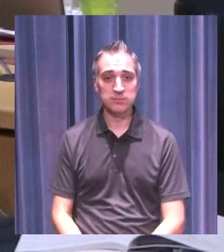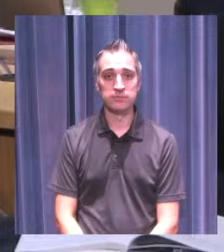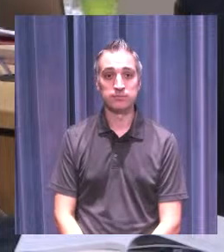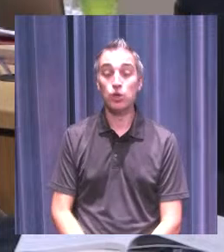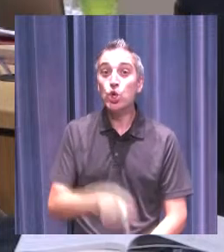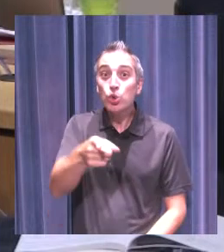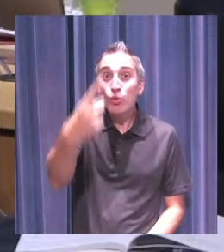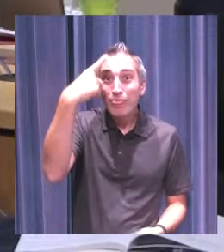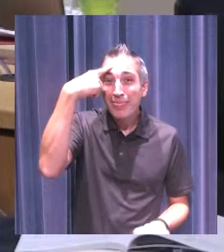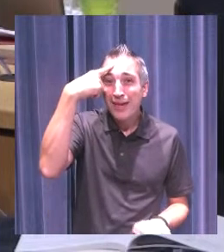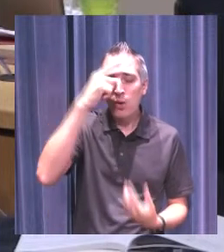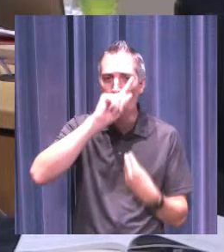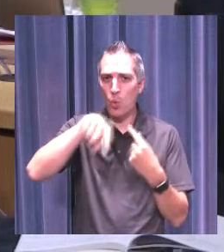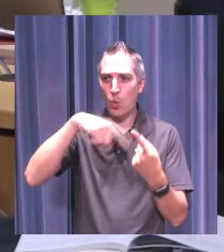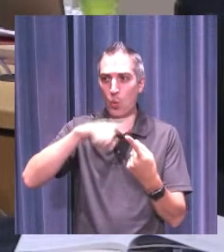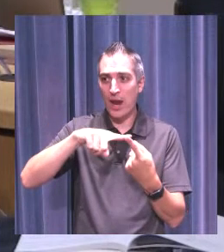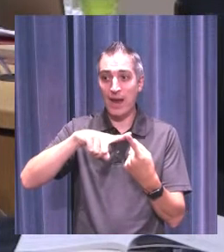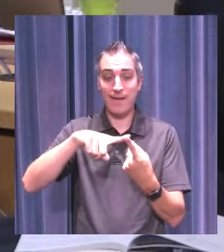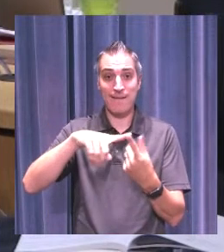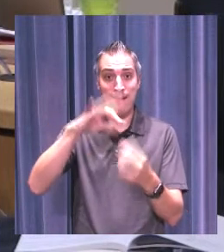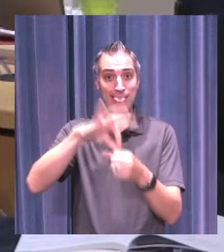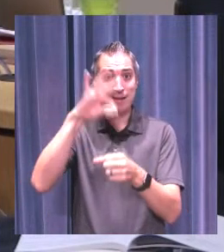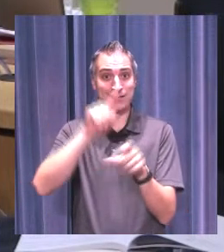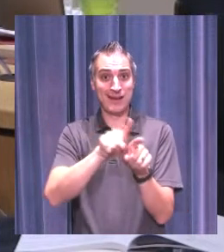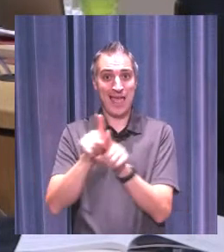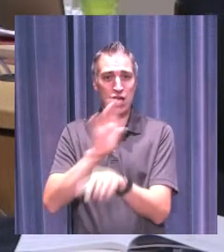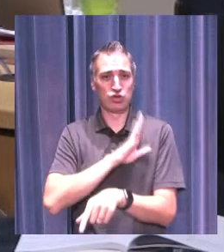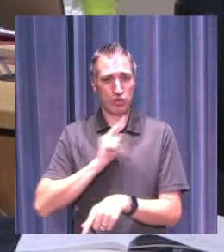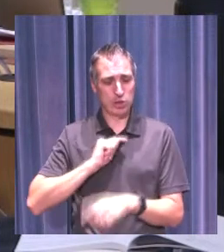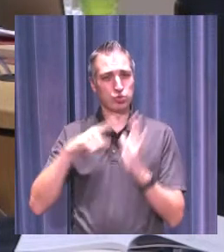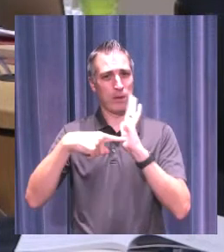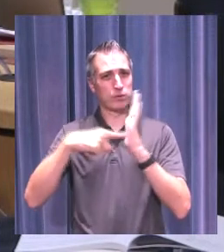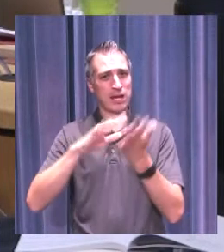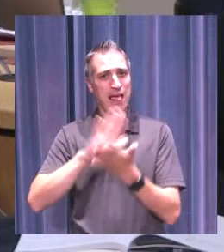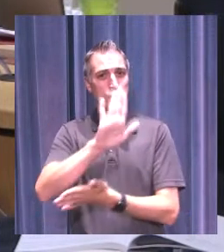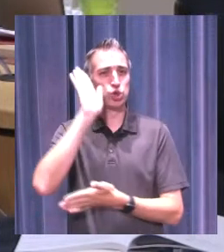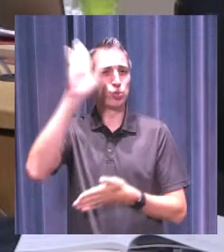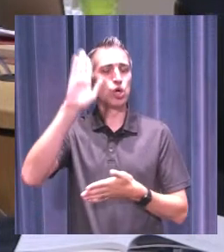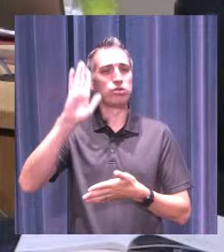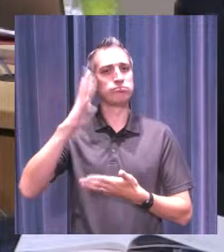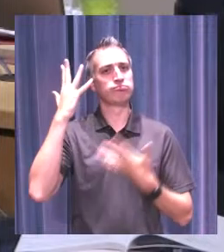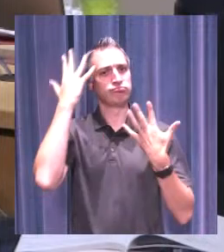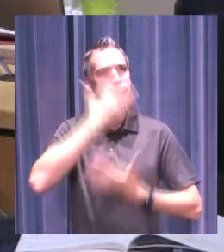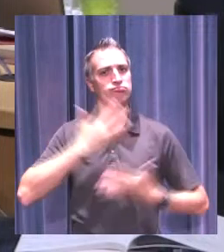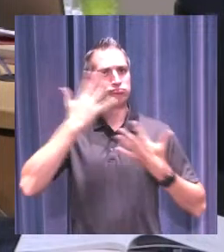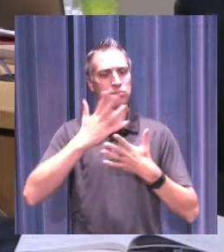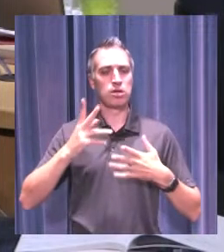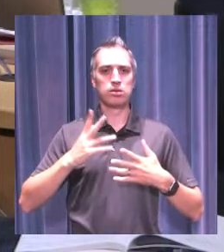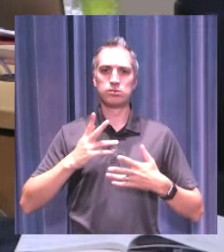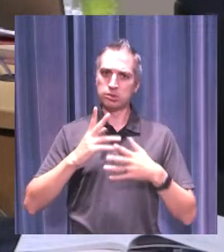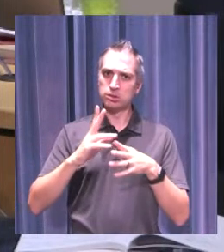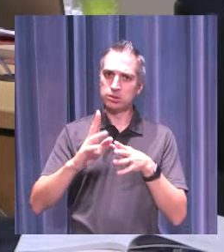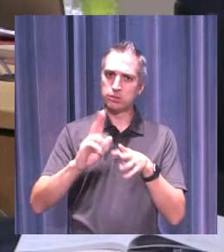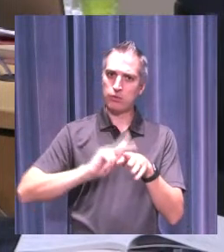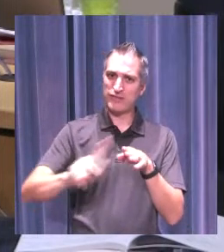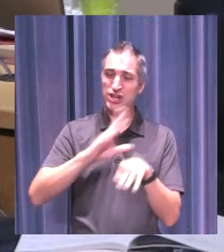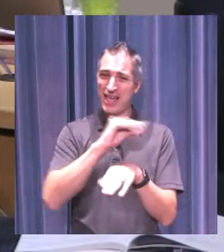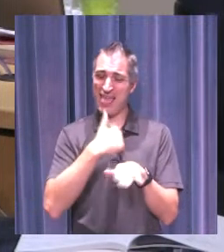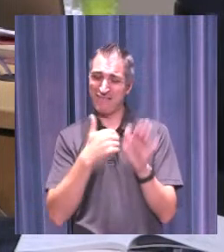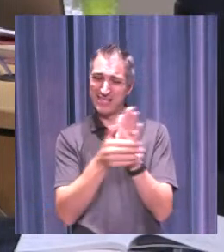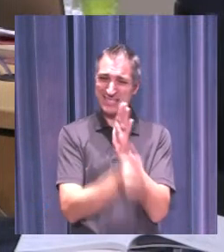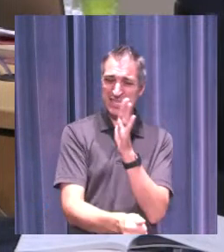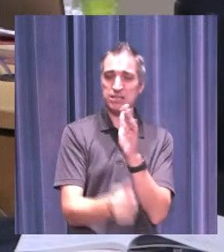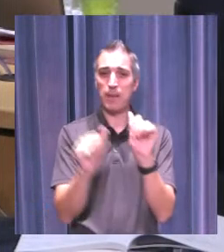You would think when elected as trustee to represent a college, you would try to dress professionally and have the skills and ability to be able to